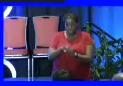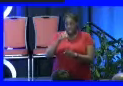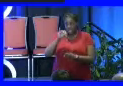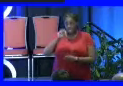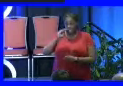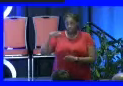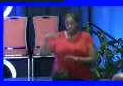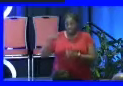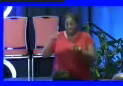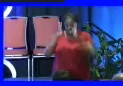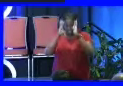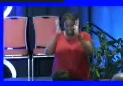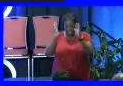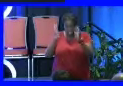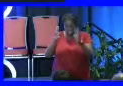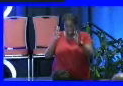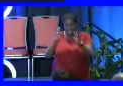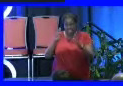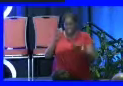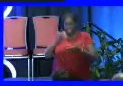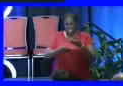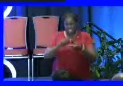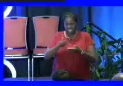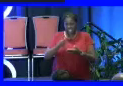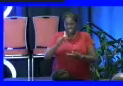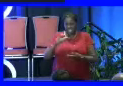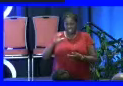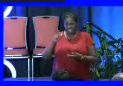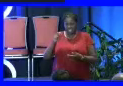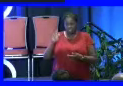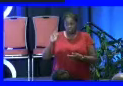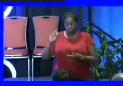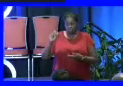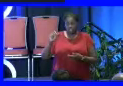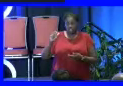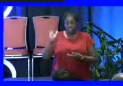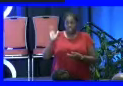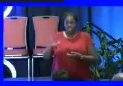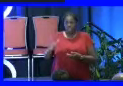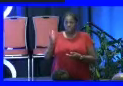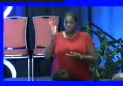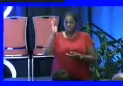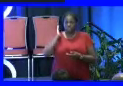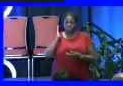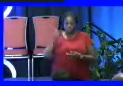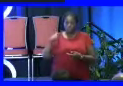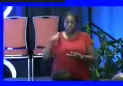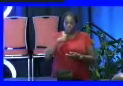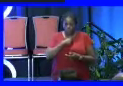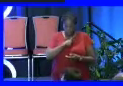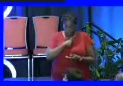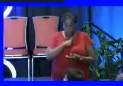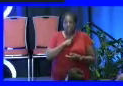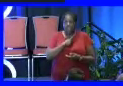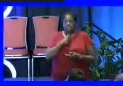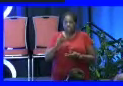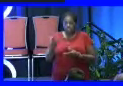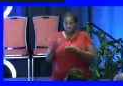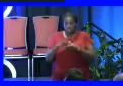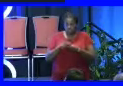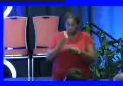IAP, Innovation Accelerator. Yeah, all the feds are nodding, right? That was a while ago. We actually happened to bring the right person to the